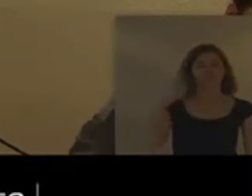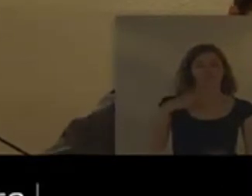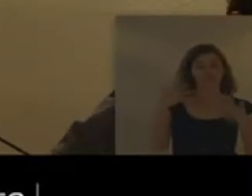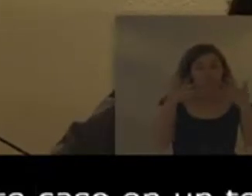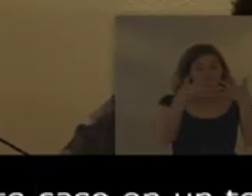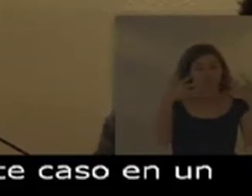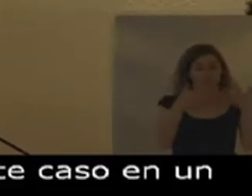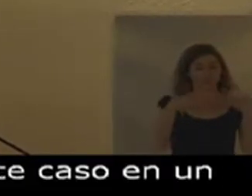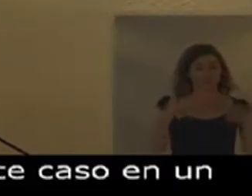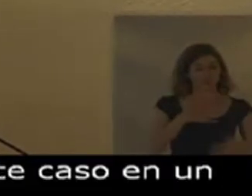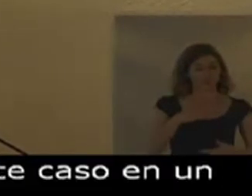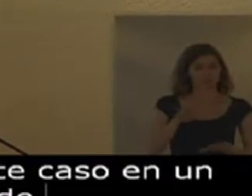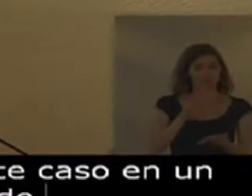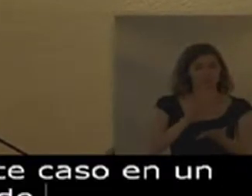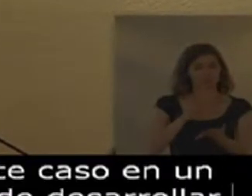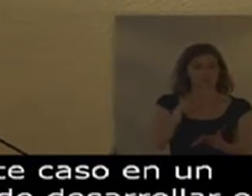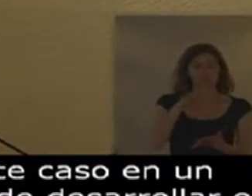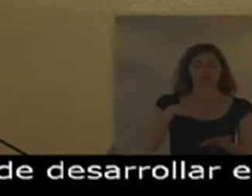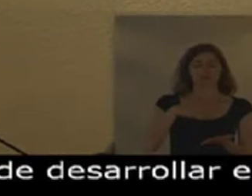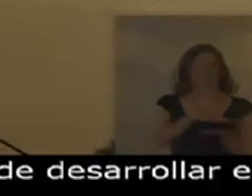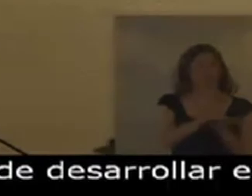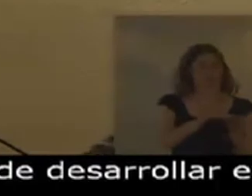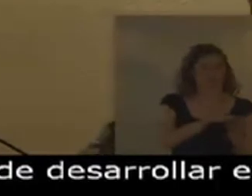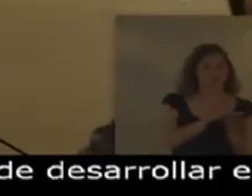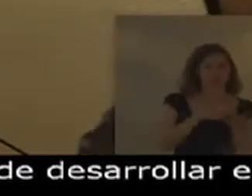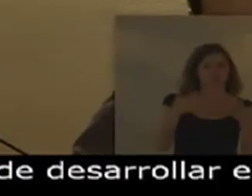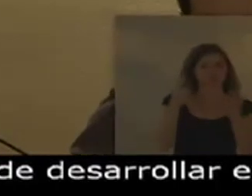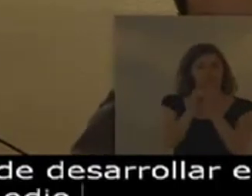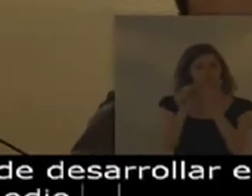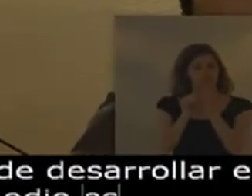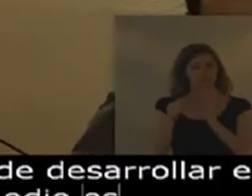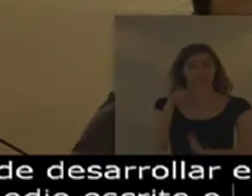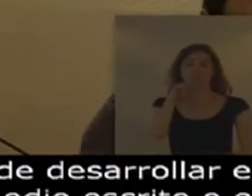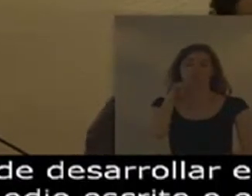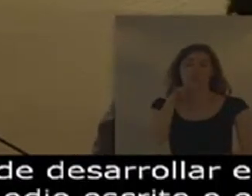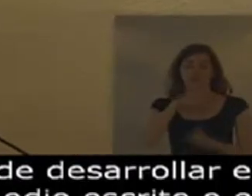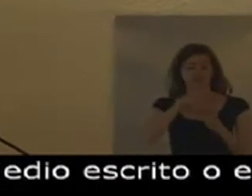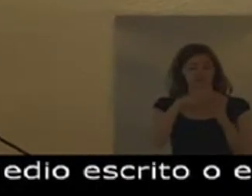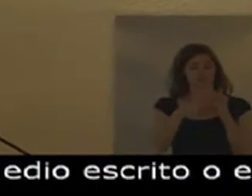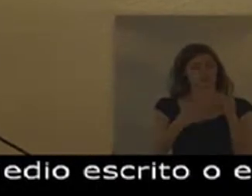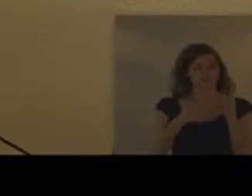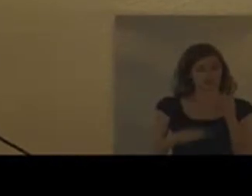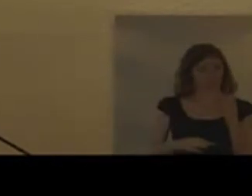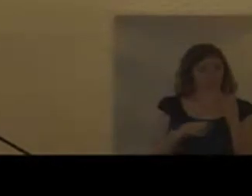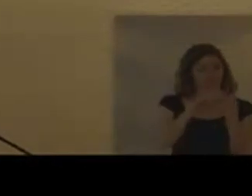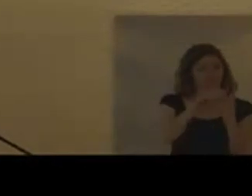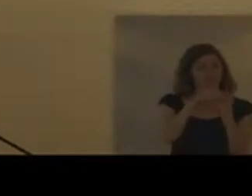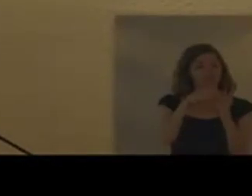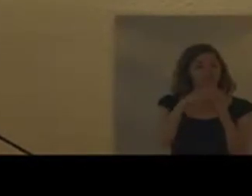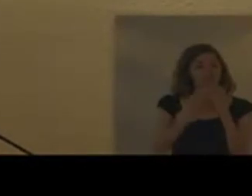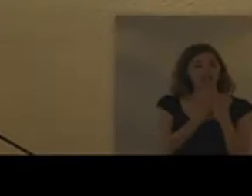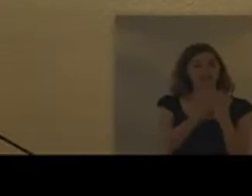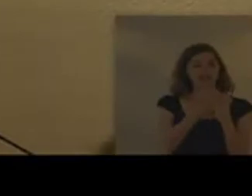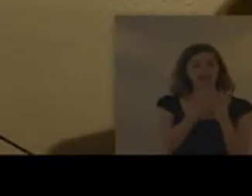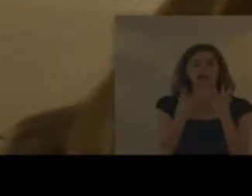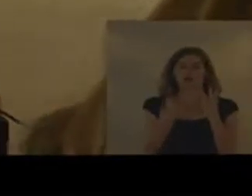text that we can develop in a media, a written or spoken media. Each one